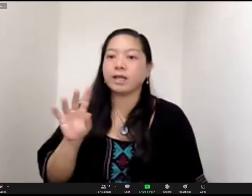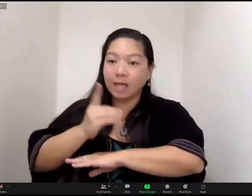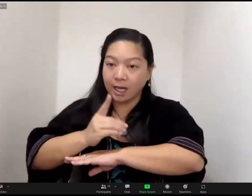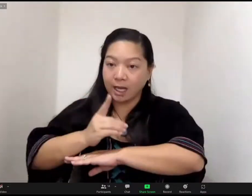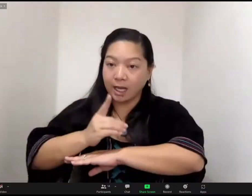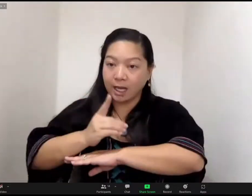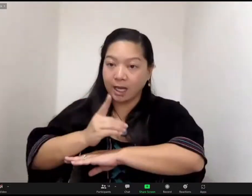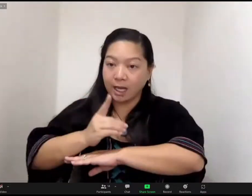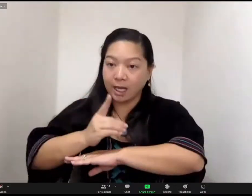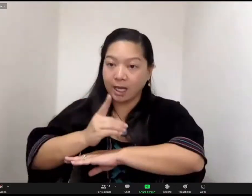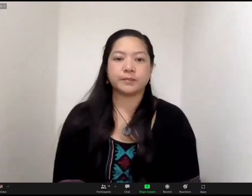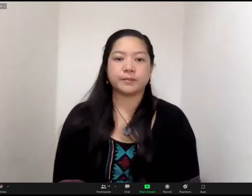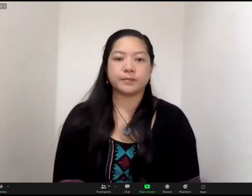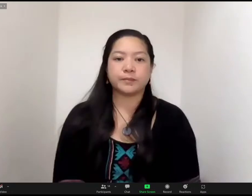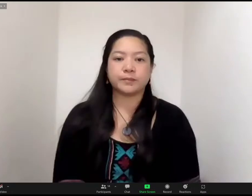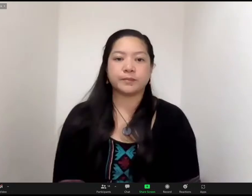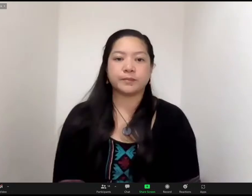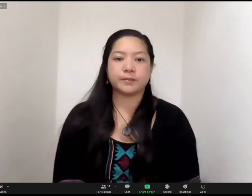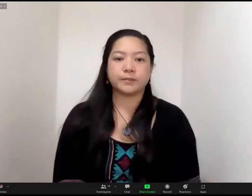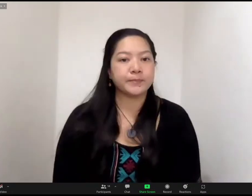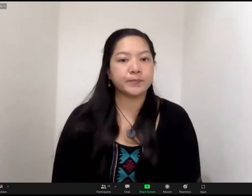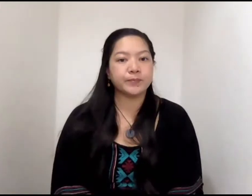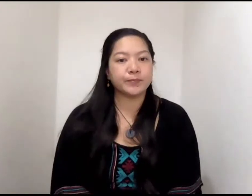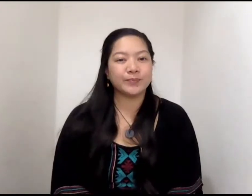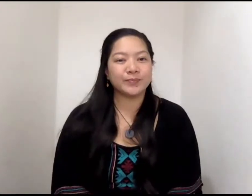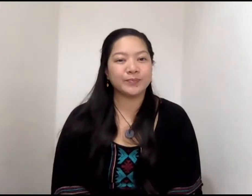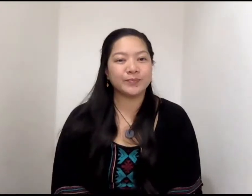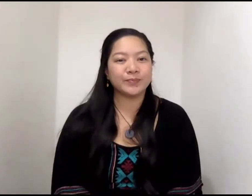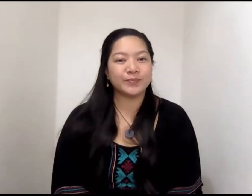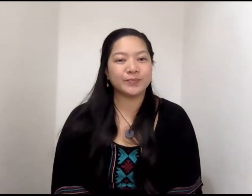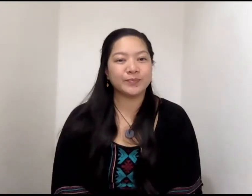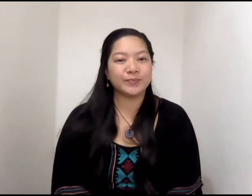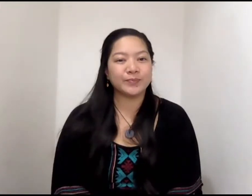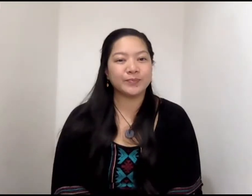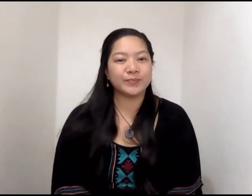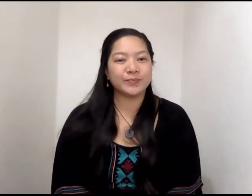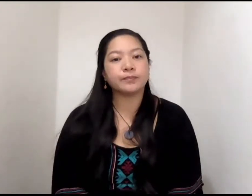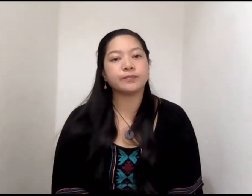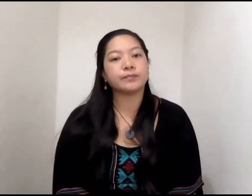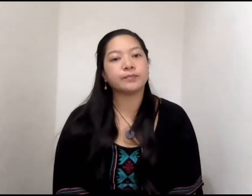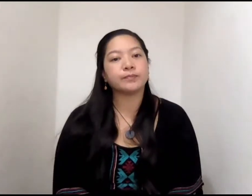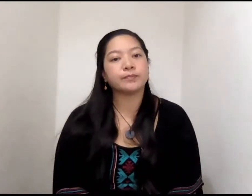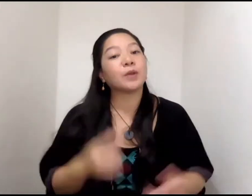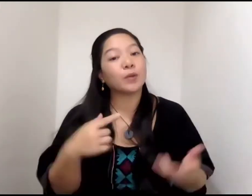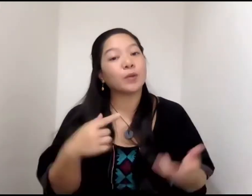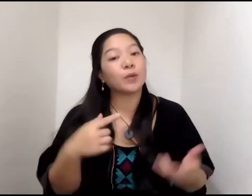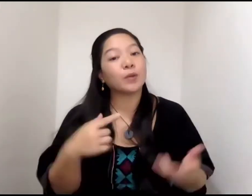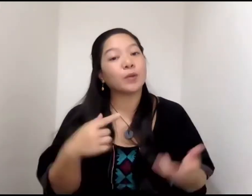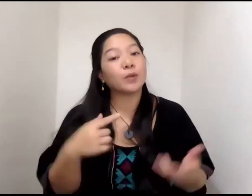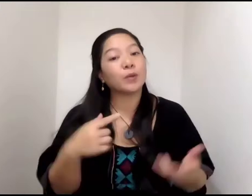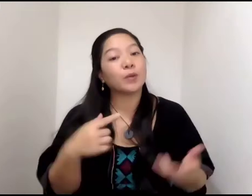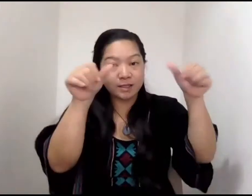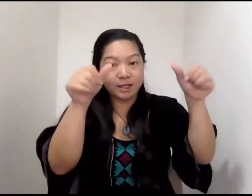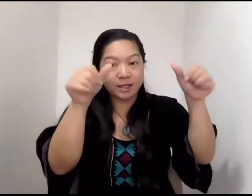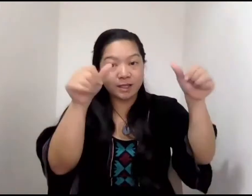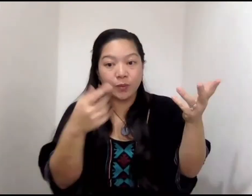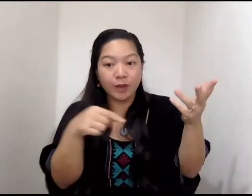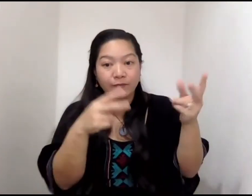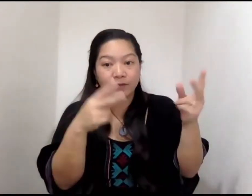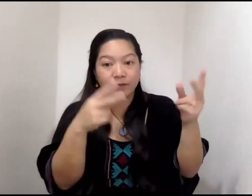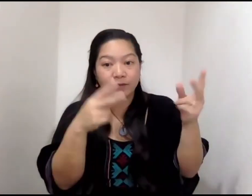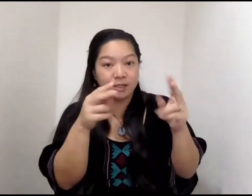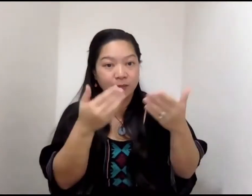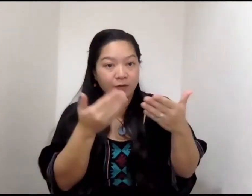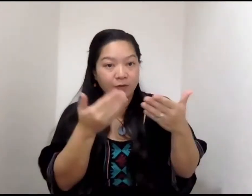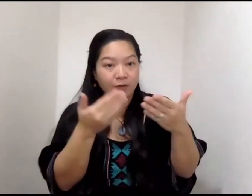It's got the, Well, while we're talking about it, I kind of have the slides in front of me. I'll just go ahead and start talking. What we have seen in the 28 days is we are